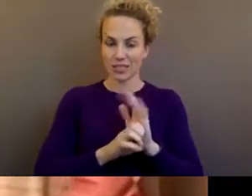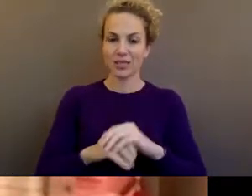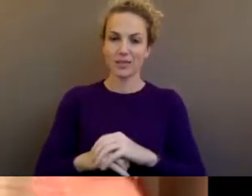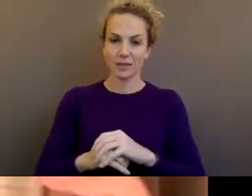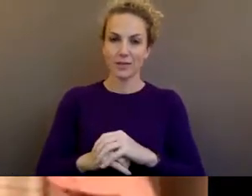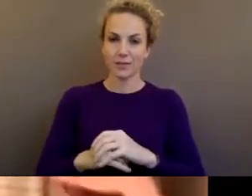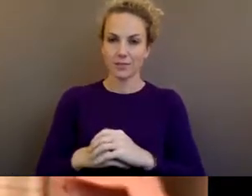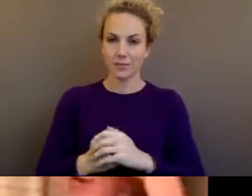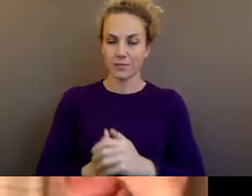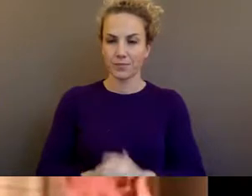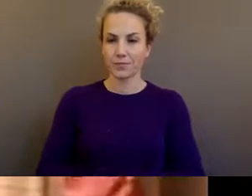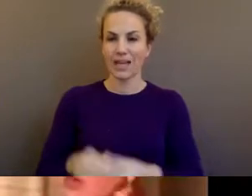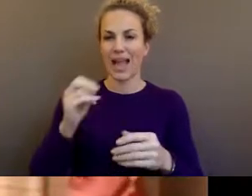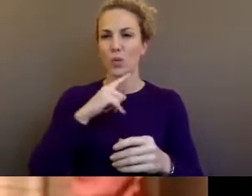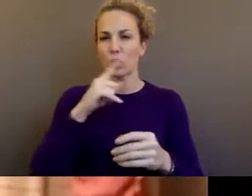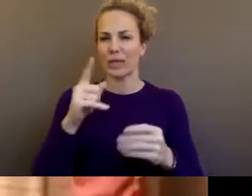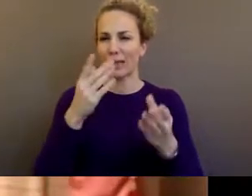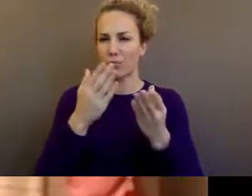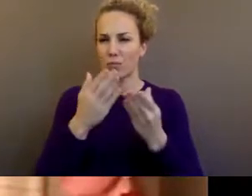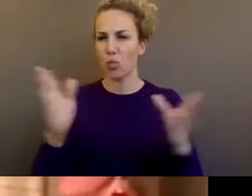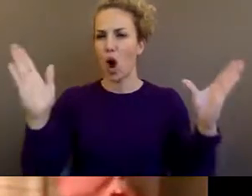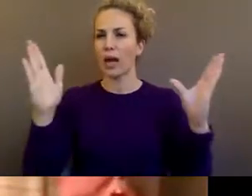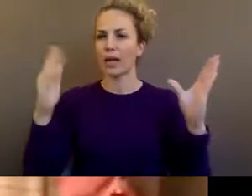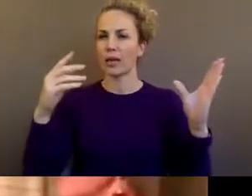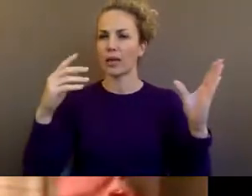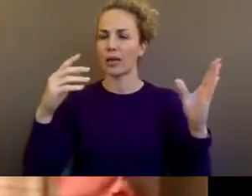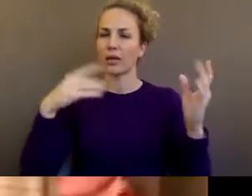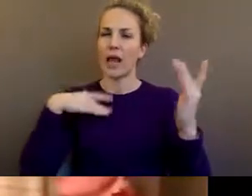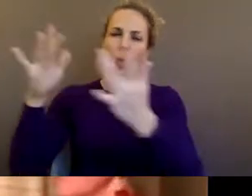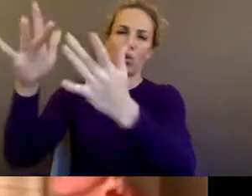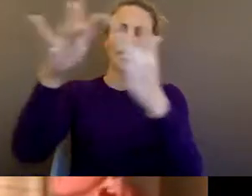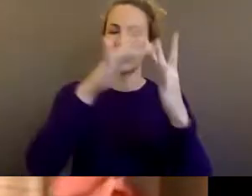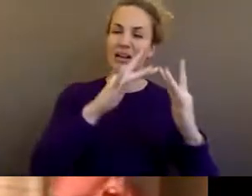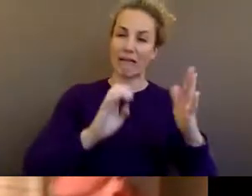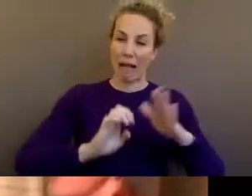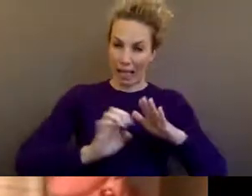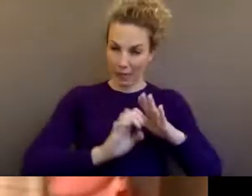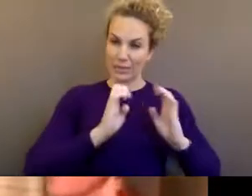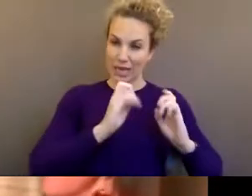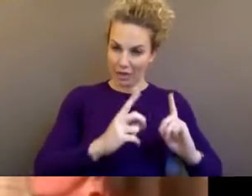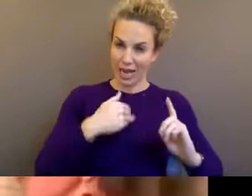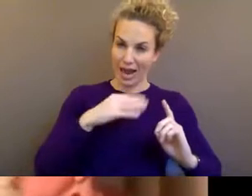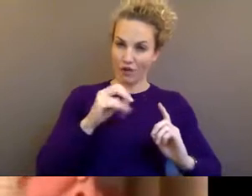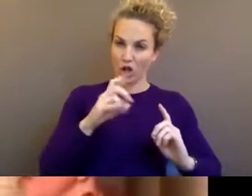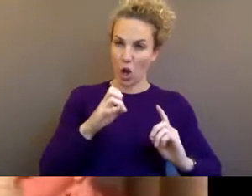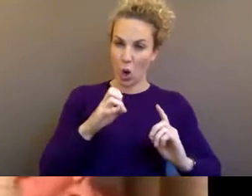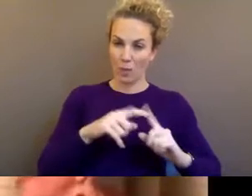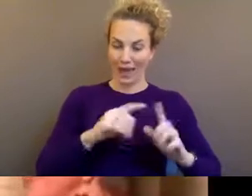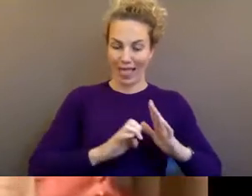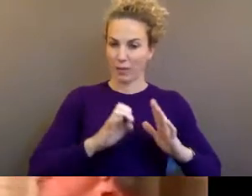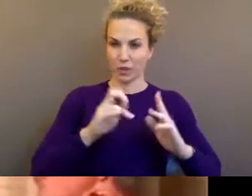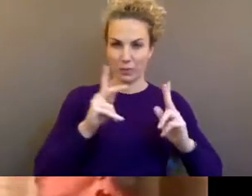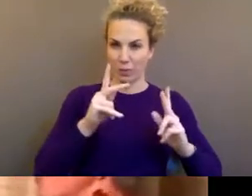just broadening our reach. Elementary educators have a code, but mostly they don't know